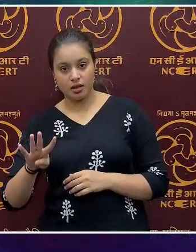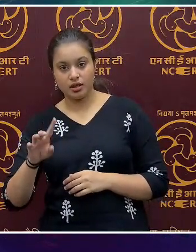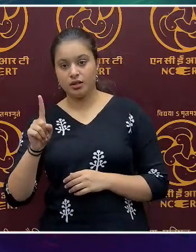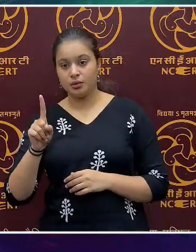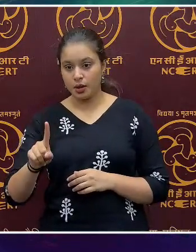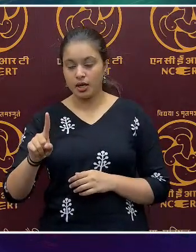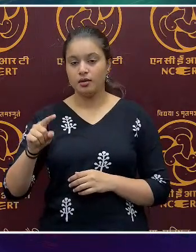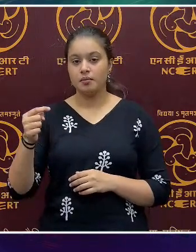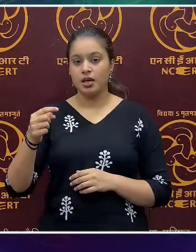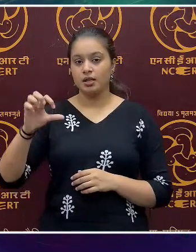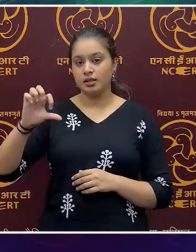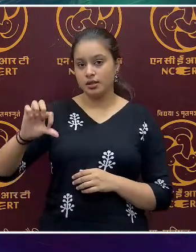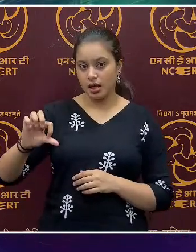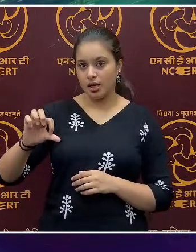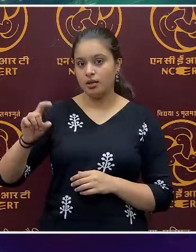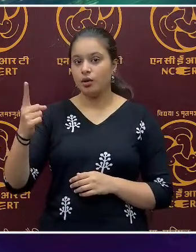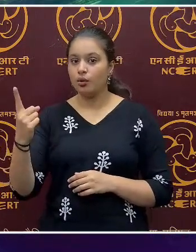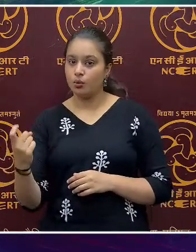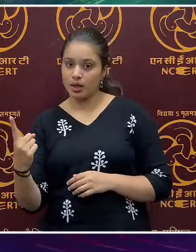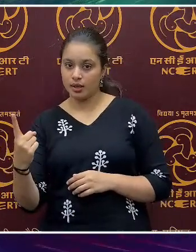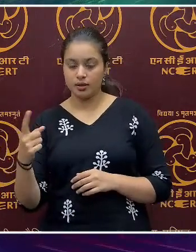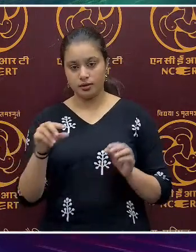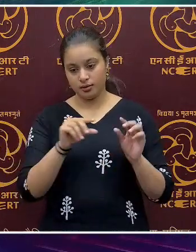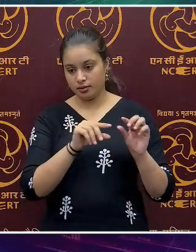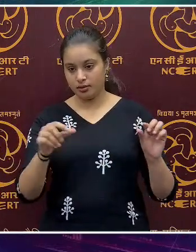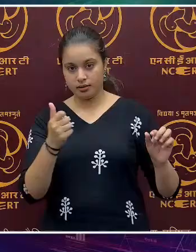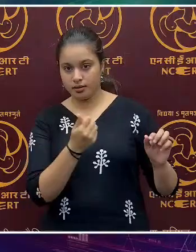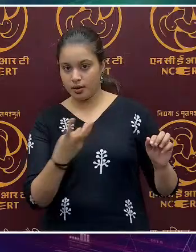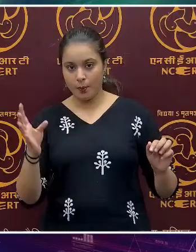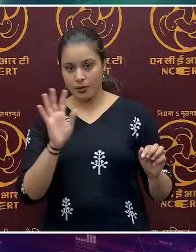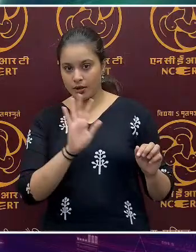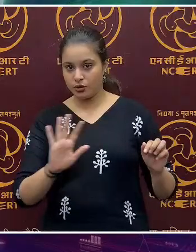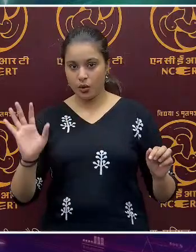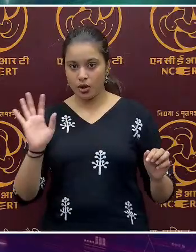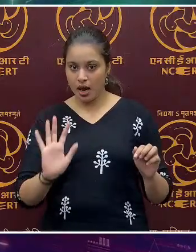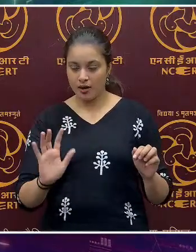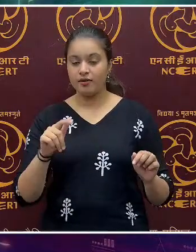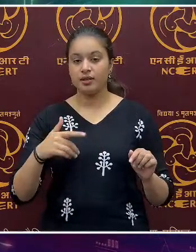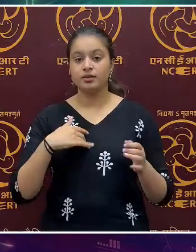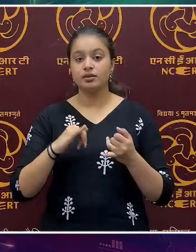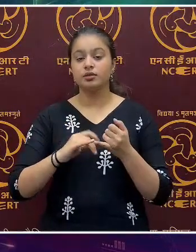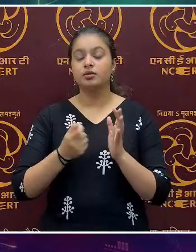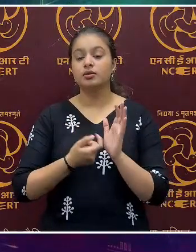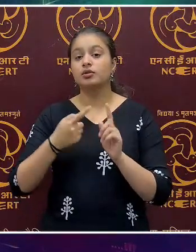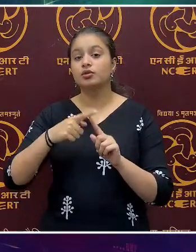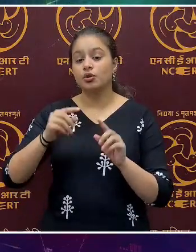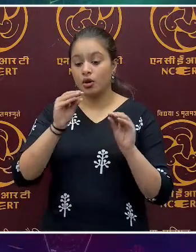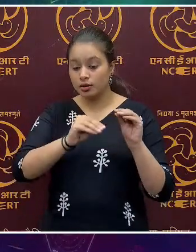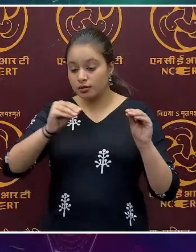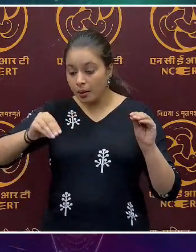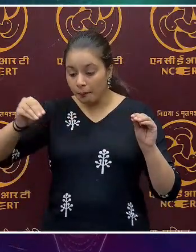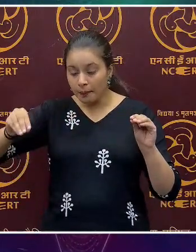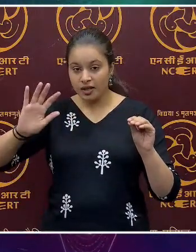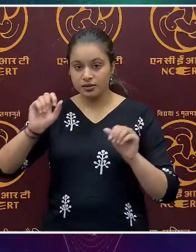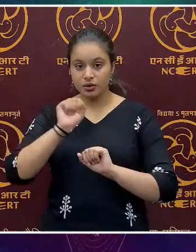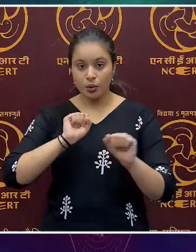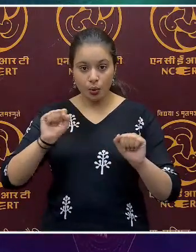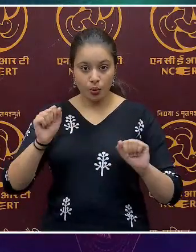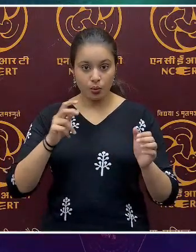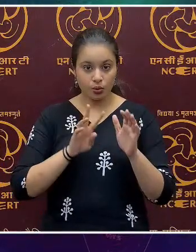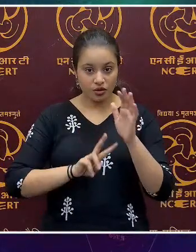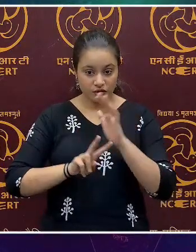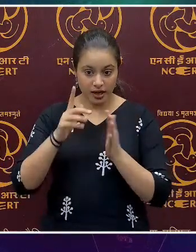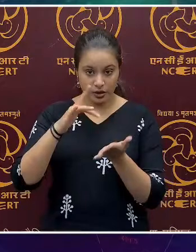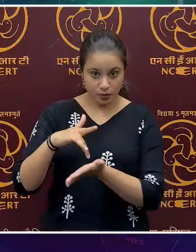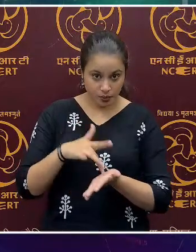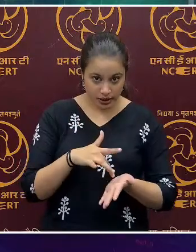These are the number that is taken in the array. So after that, it will sort the array according to the its